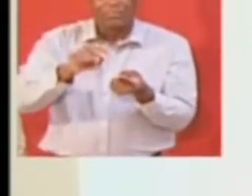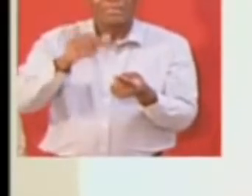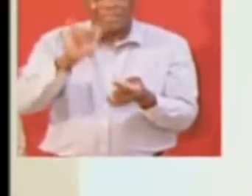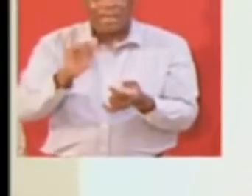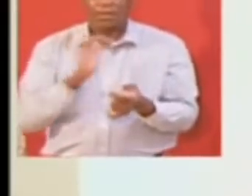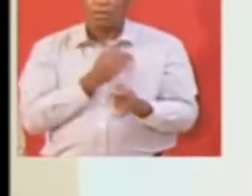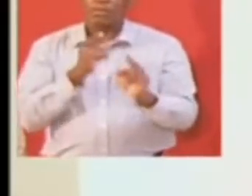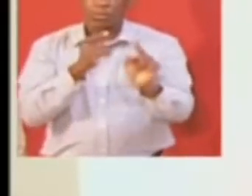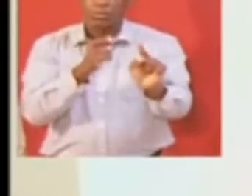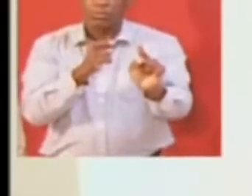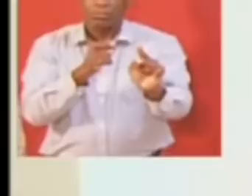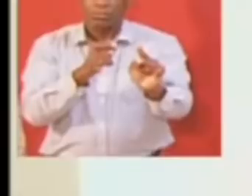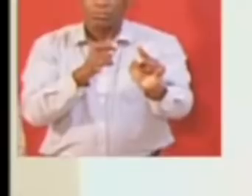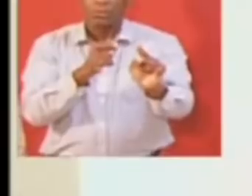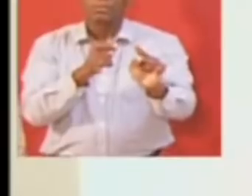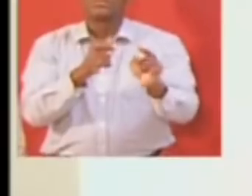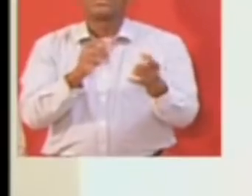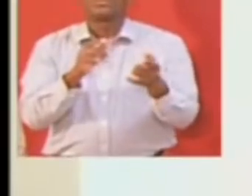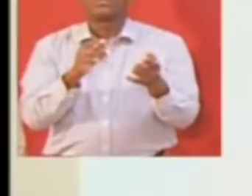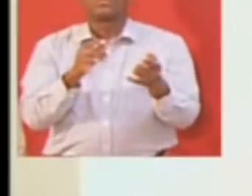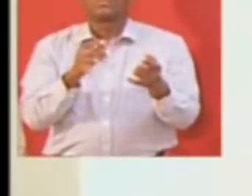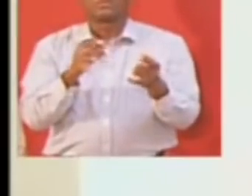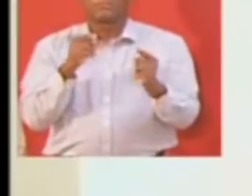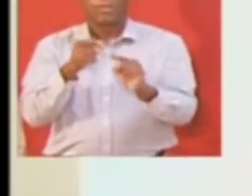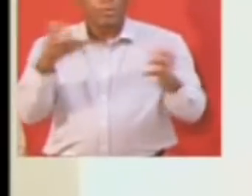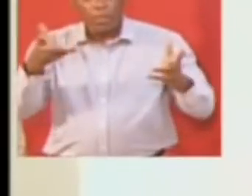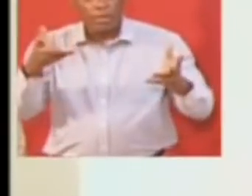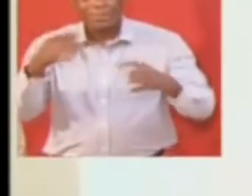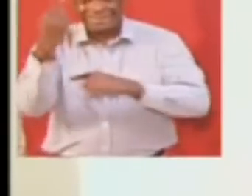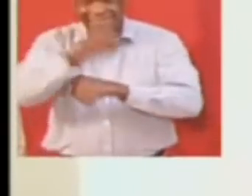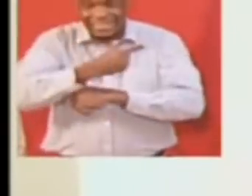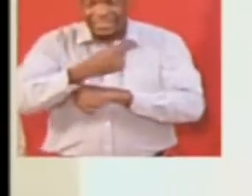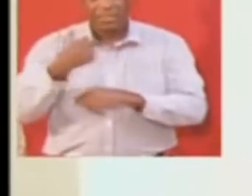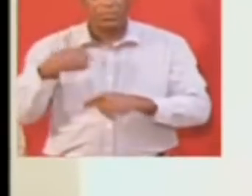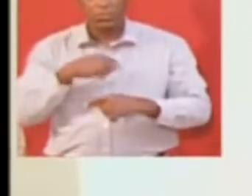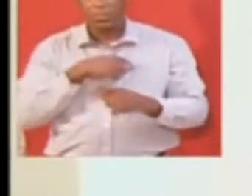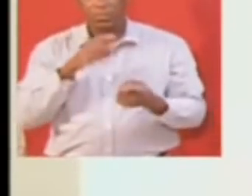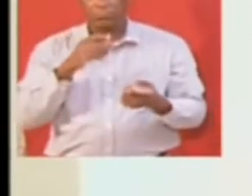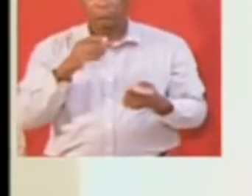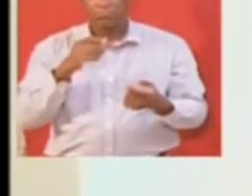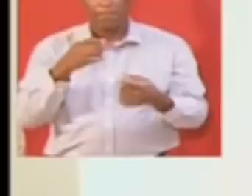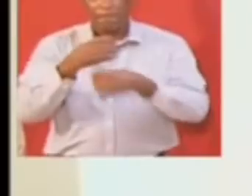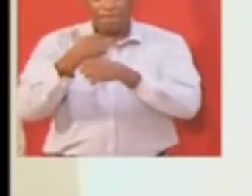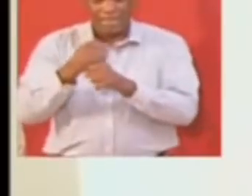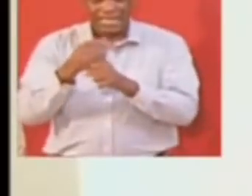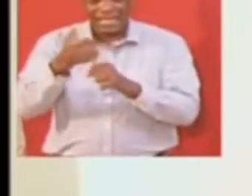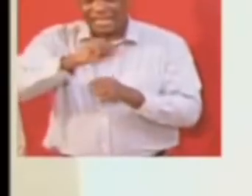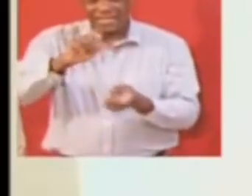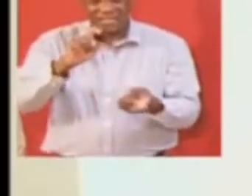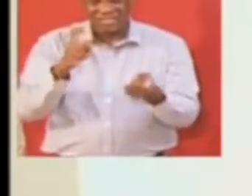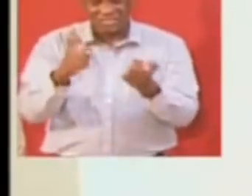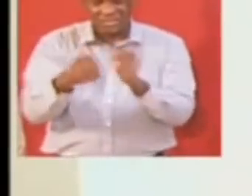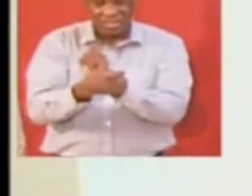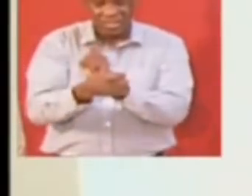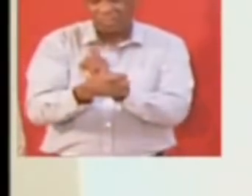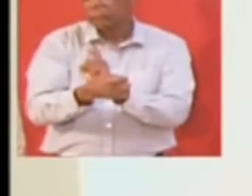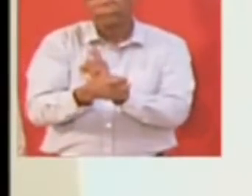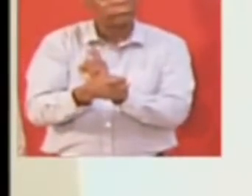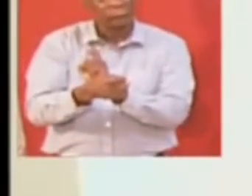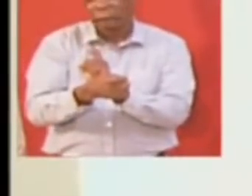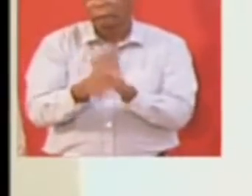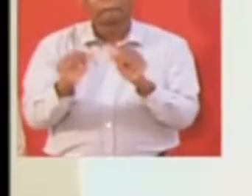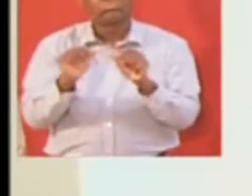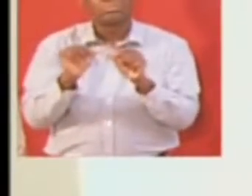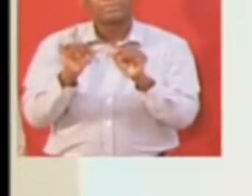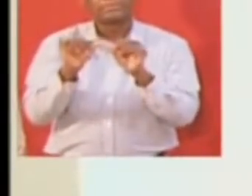statement to make that we are not making any changes. We steady as we go for another week at least, and hopefully we will see